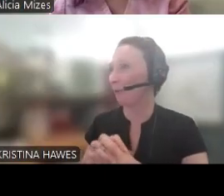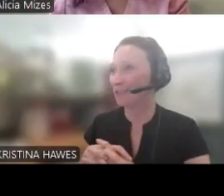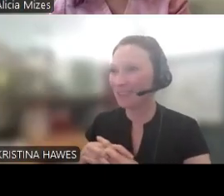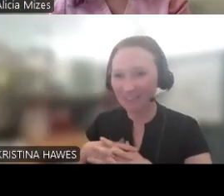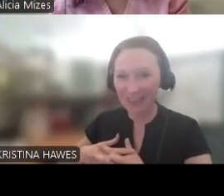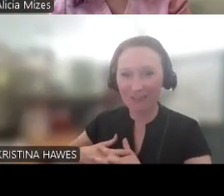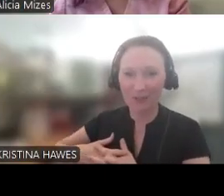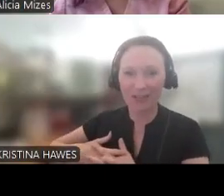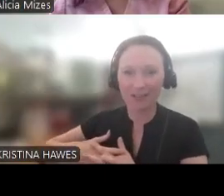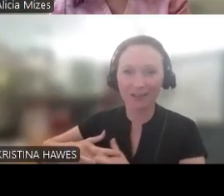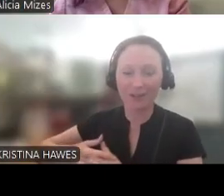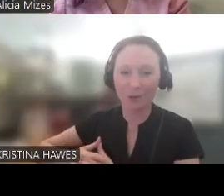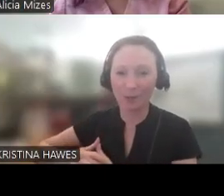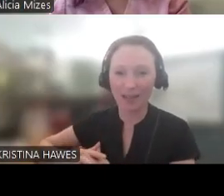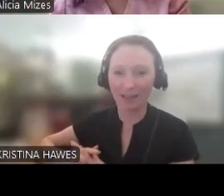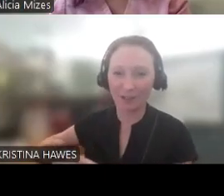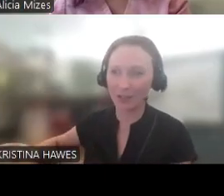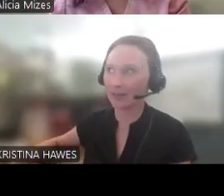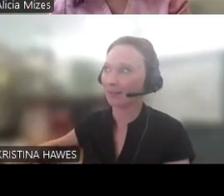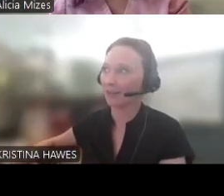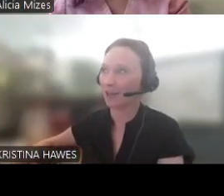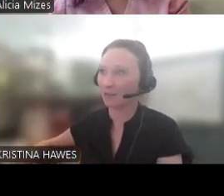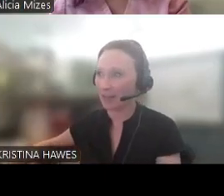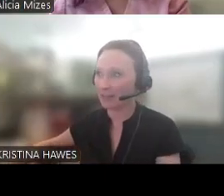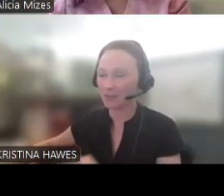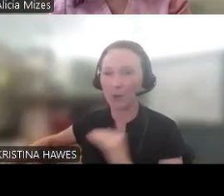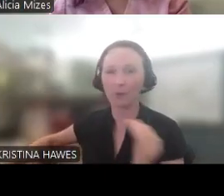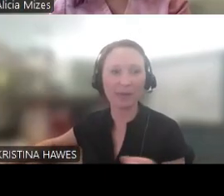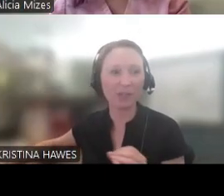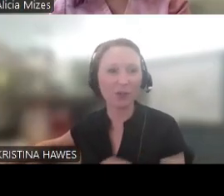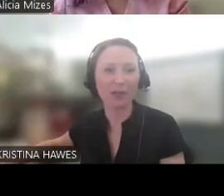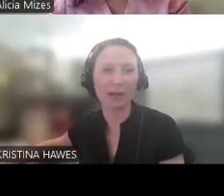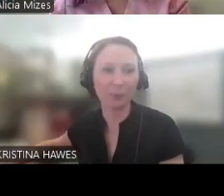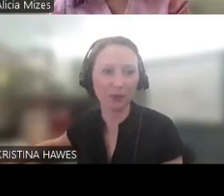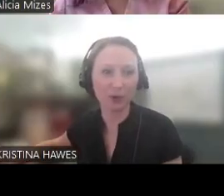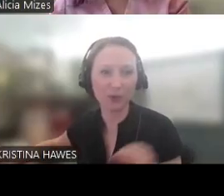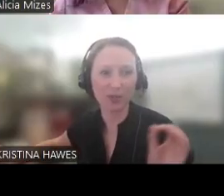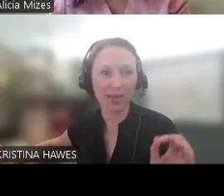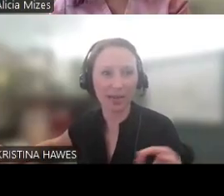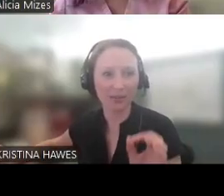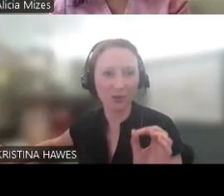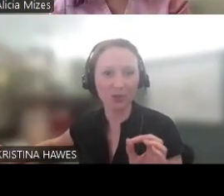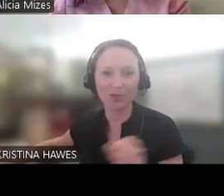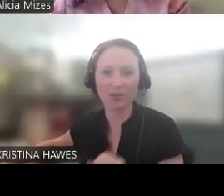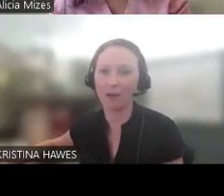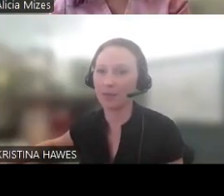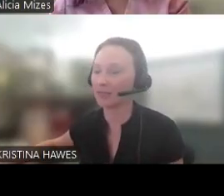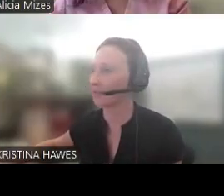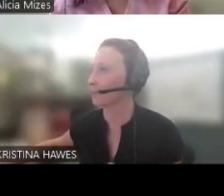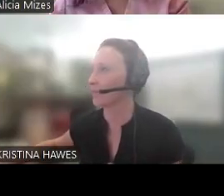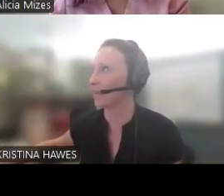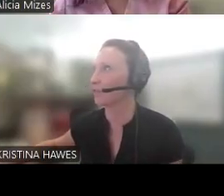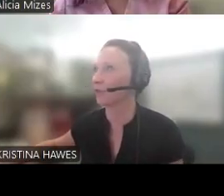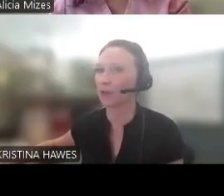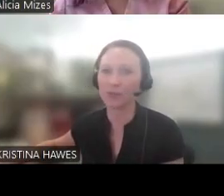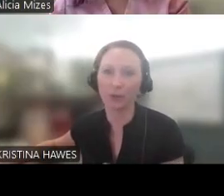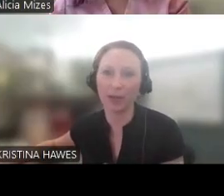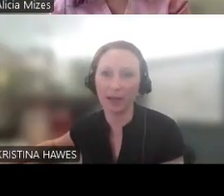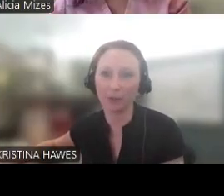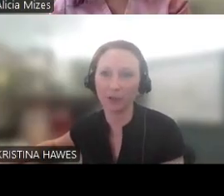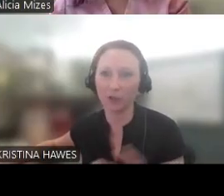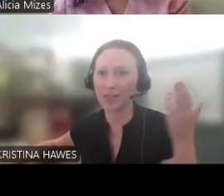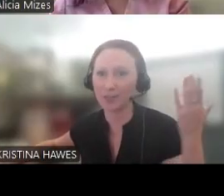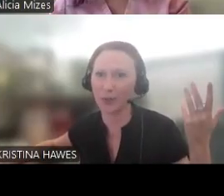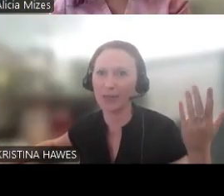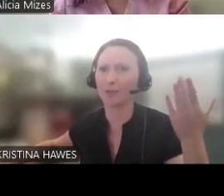presenter in person for that free dermatology event. So I will make sure that I put those answers into some text for those that were